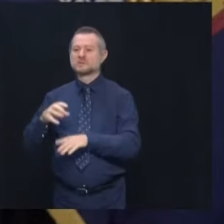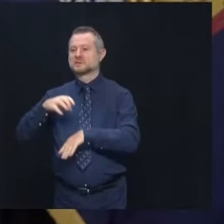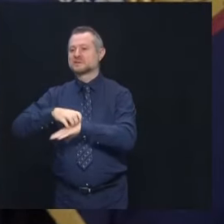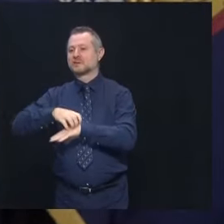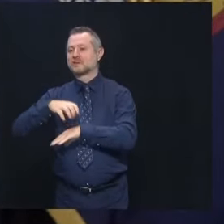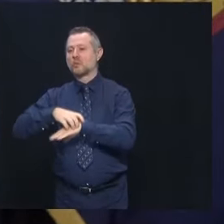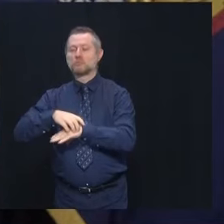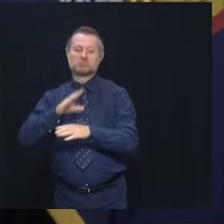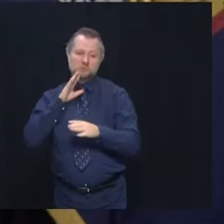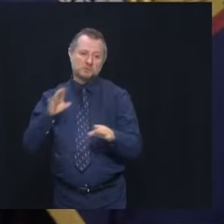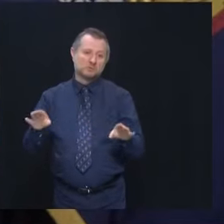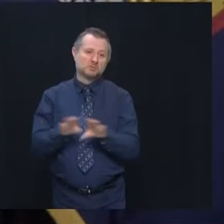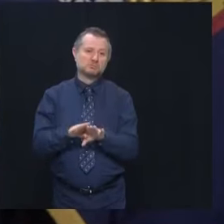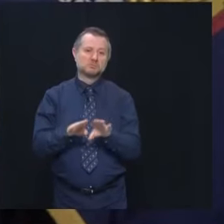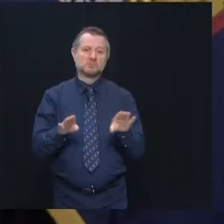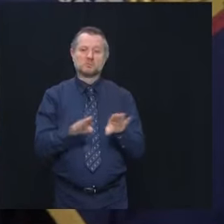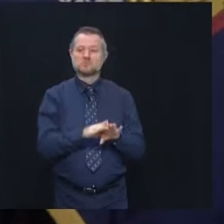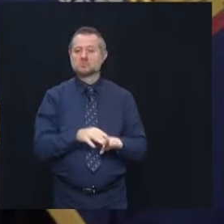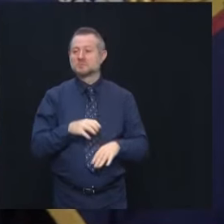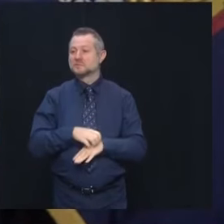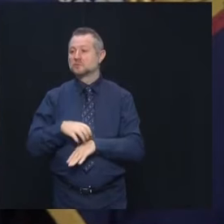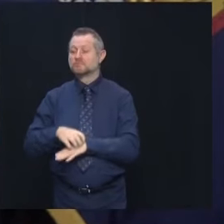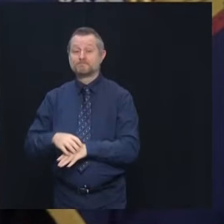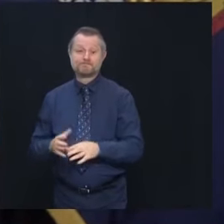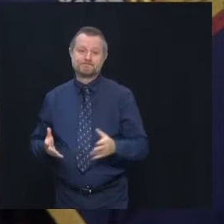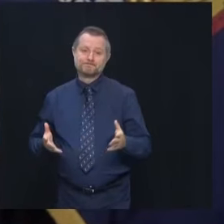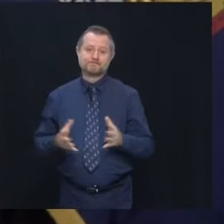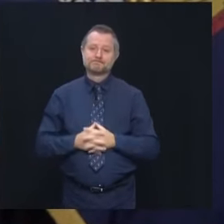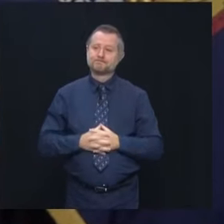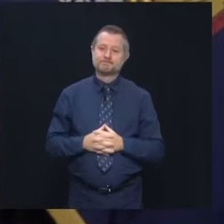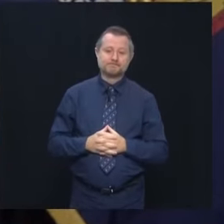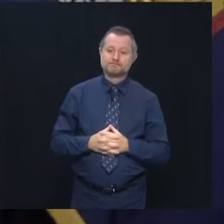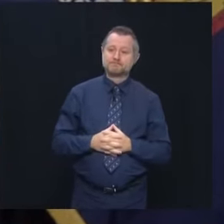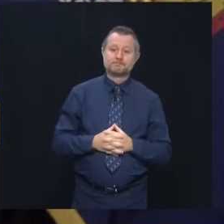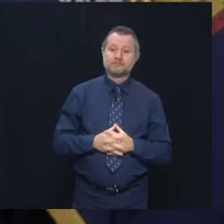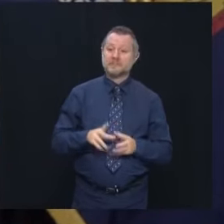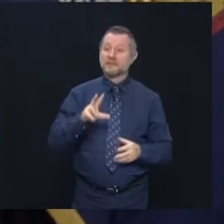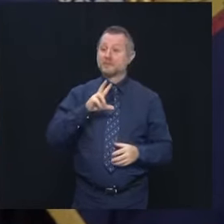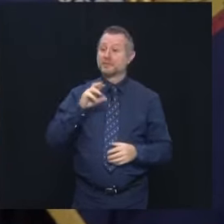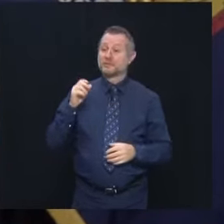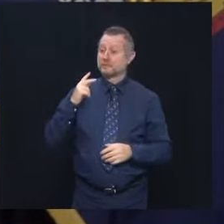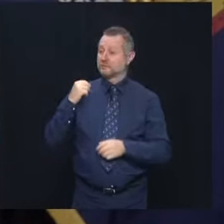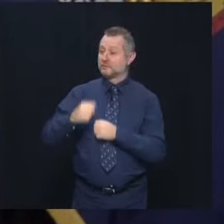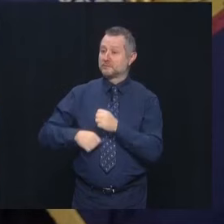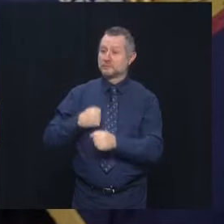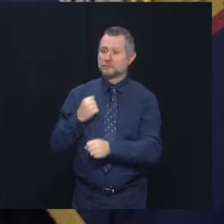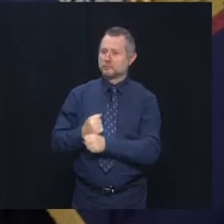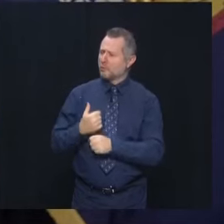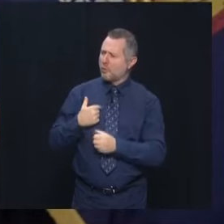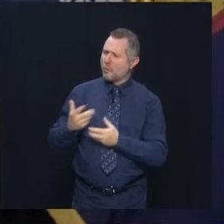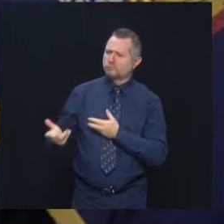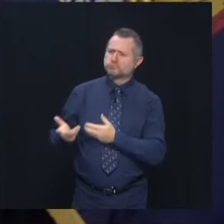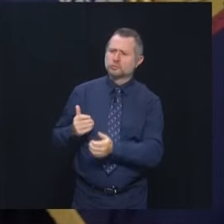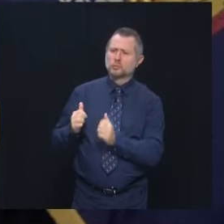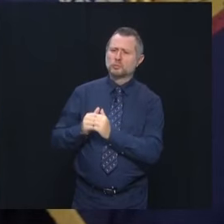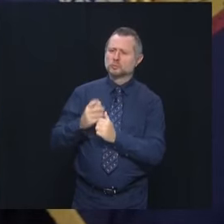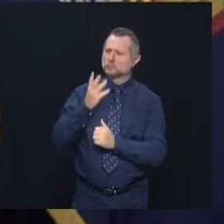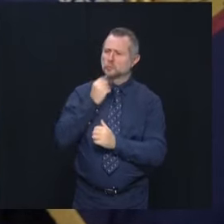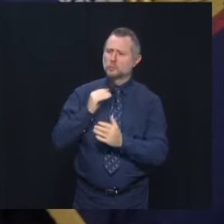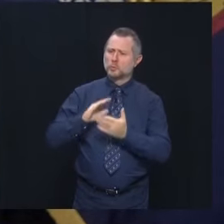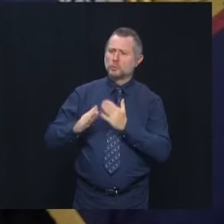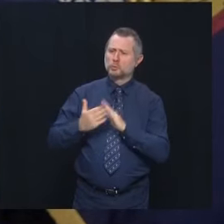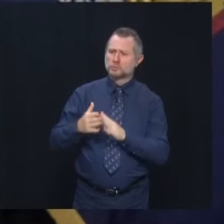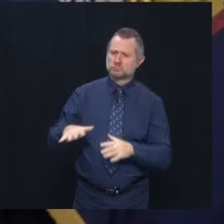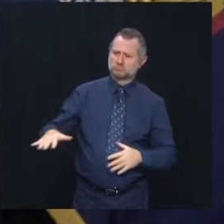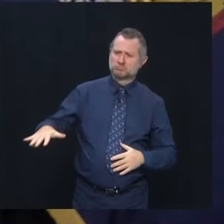have had a 30-year relationship with the Orthodox community. It goes back to my father.